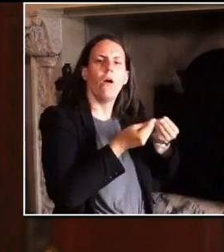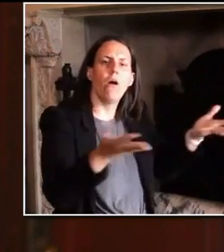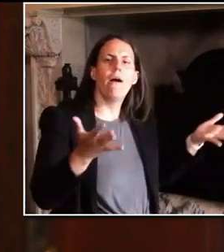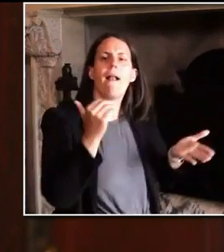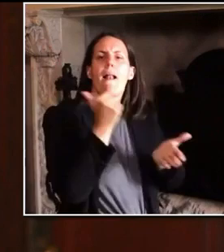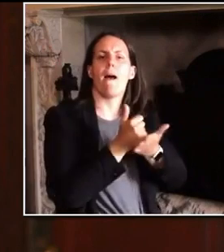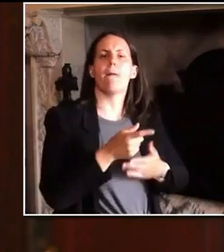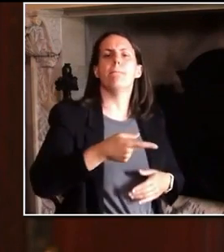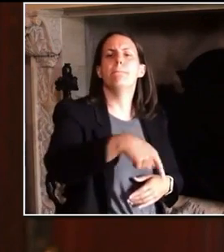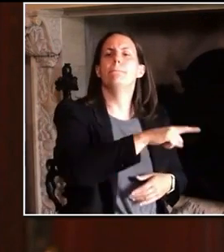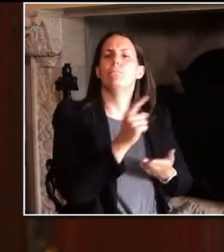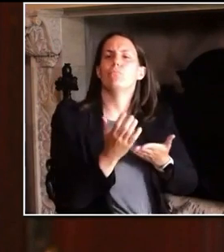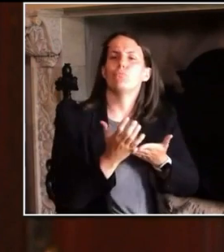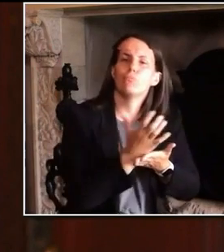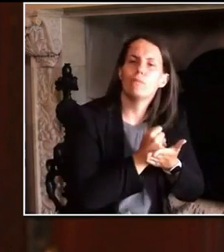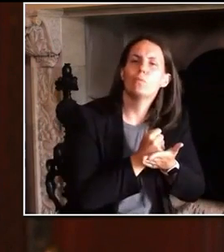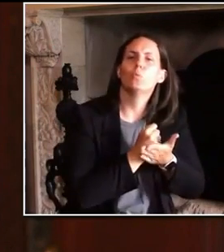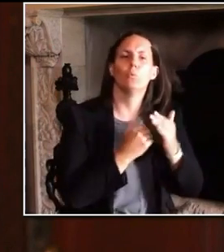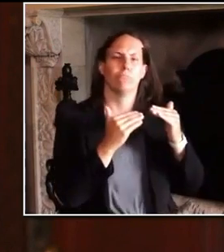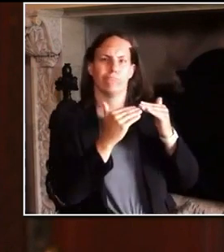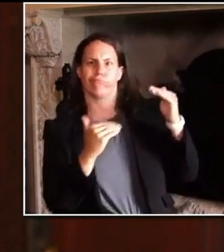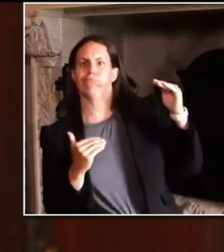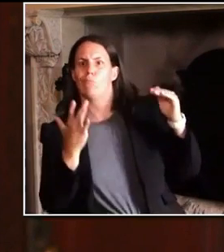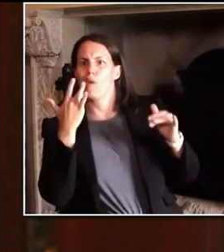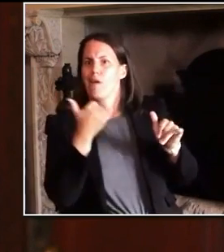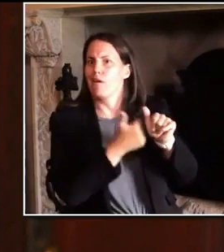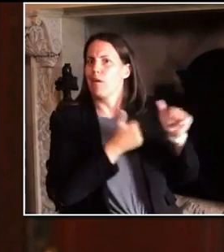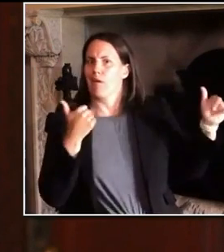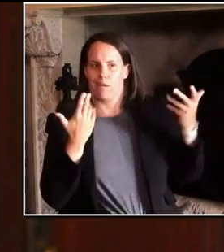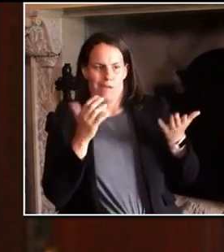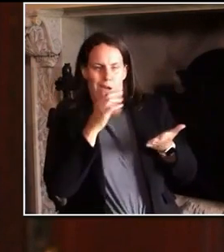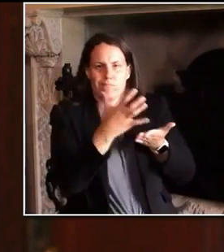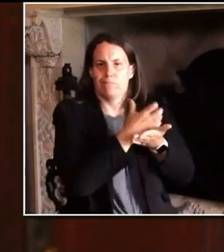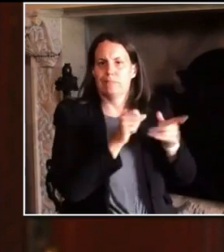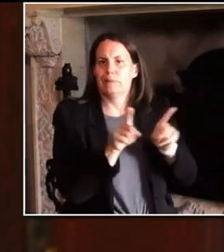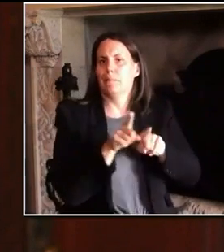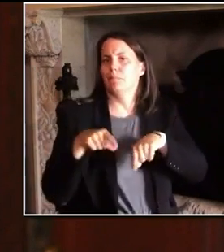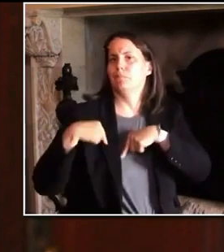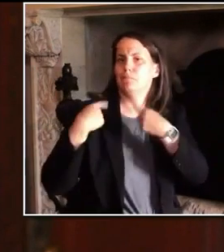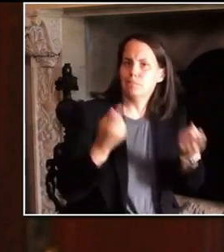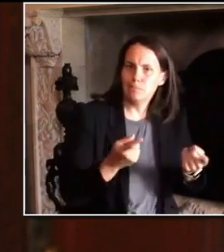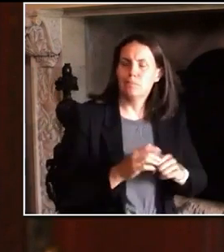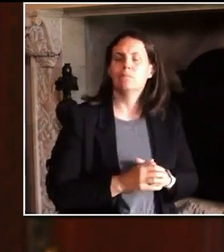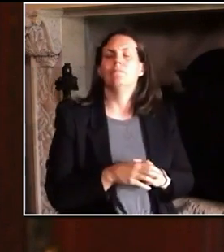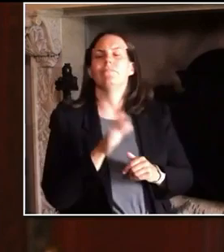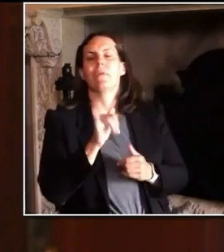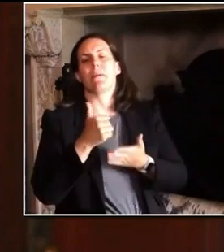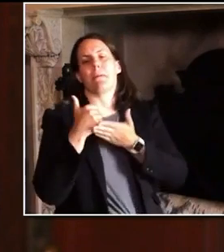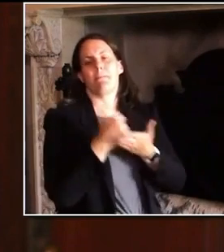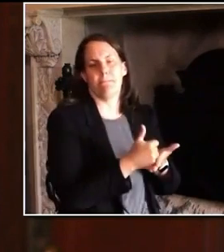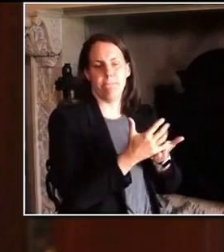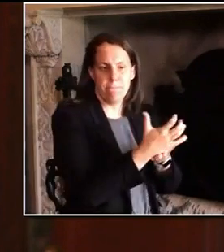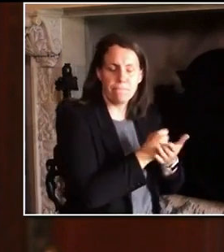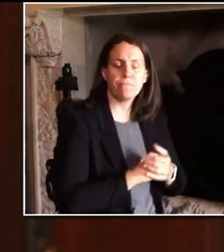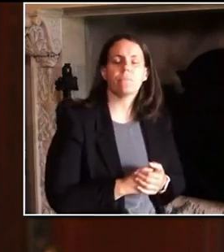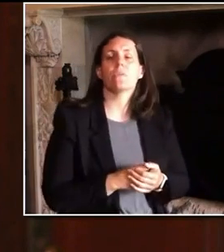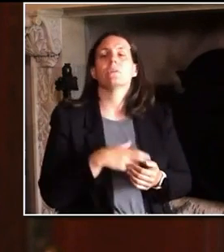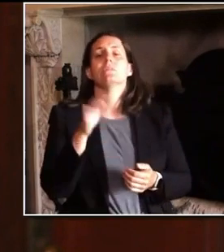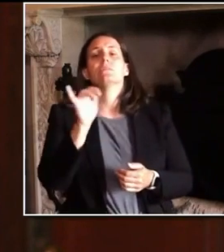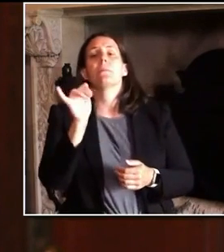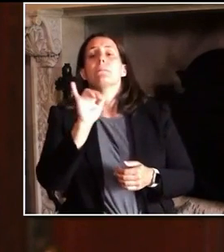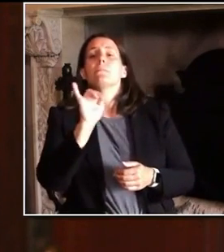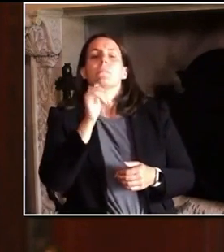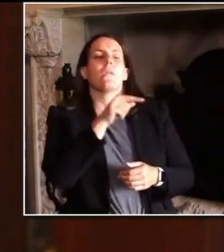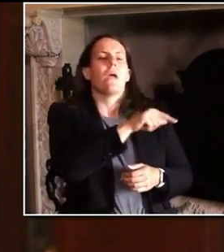the COVID-19 pandemic. Earlier this week, the governor says more than $30 million was also awarded to